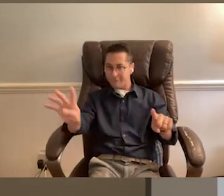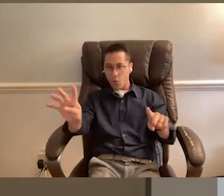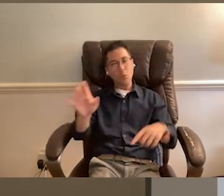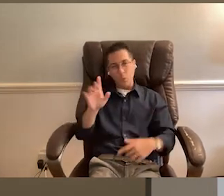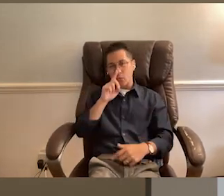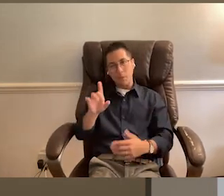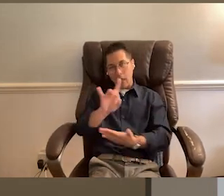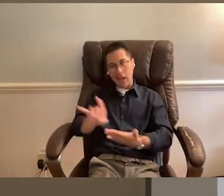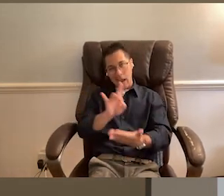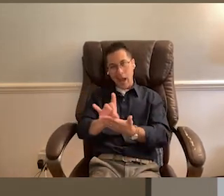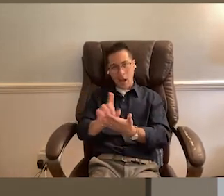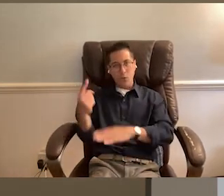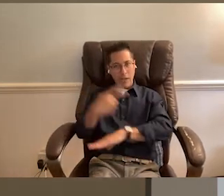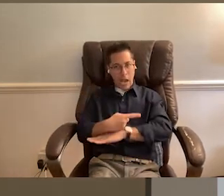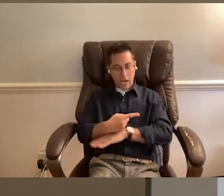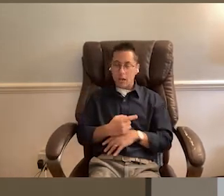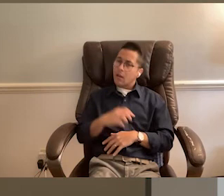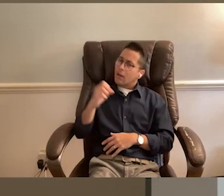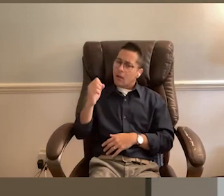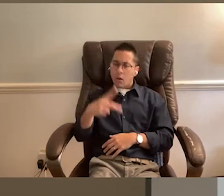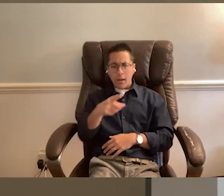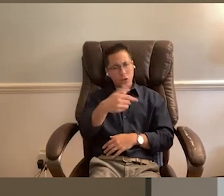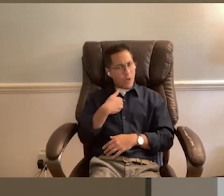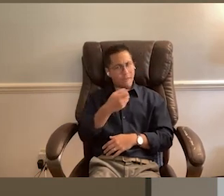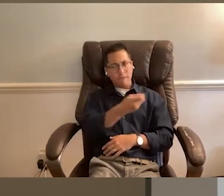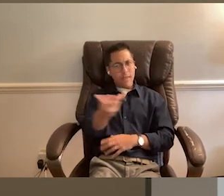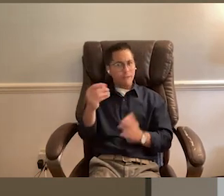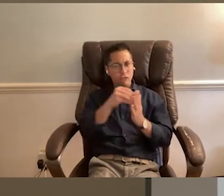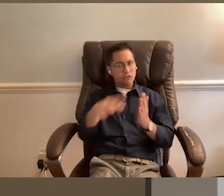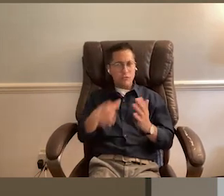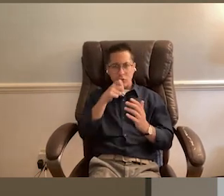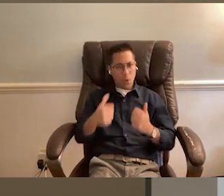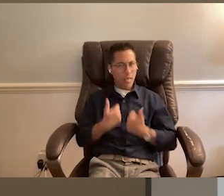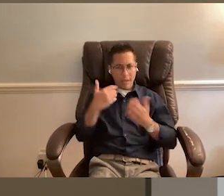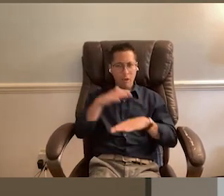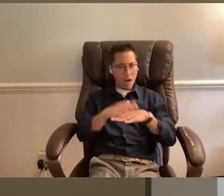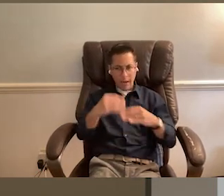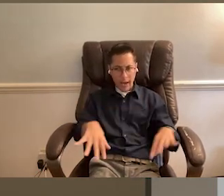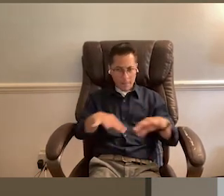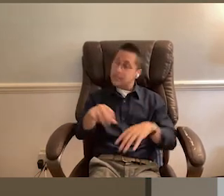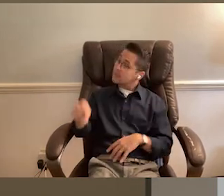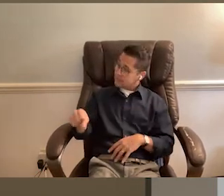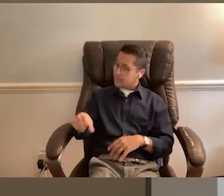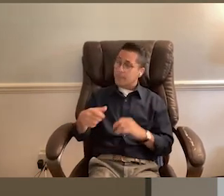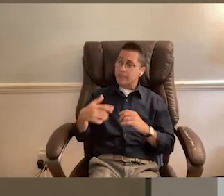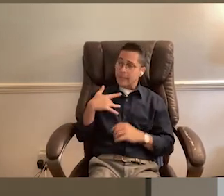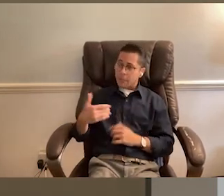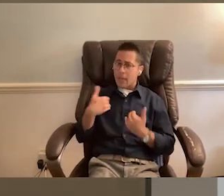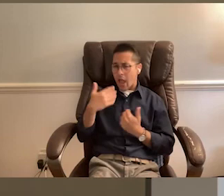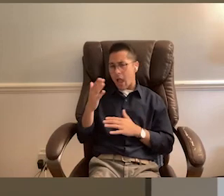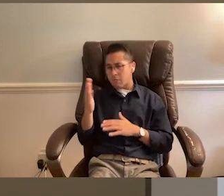And then if you choose like not to do the residential program, like what hours does the program actually